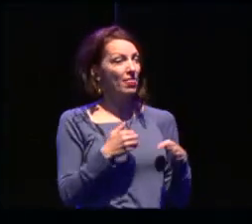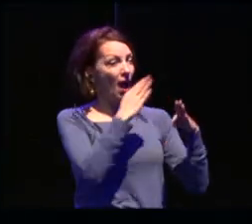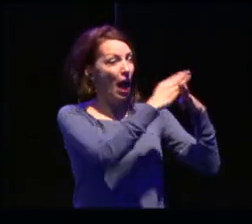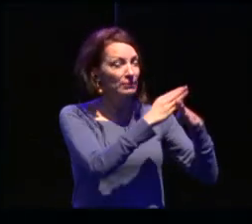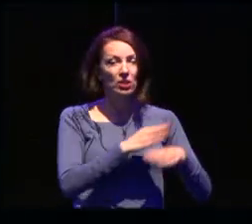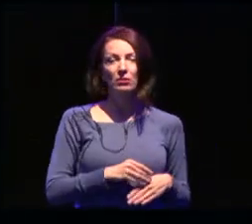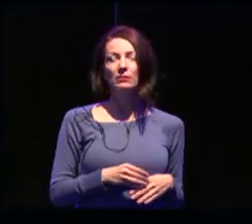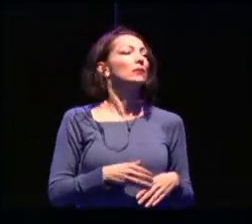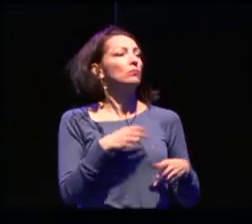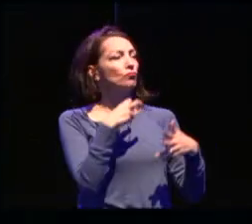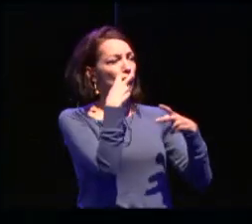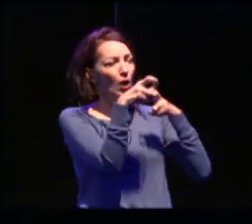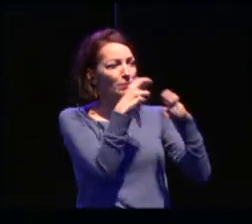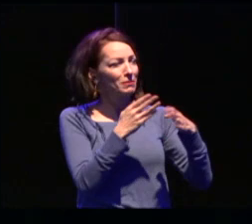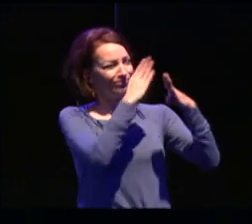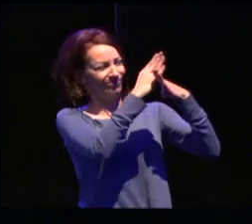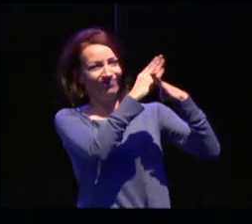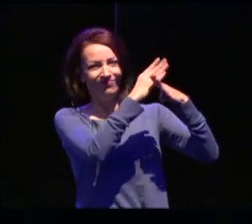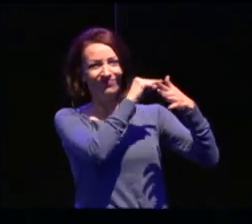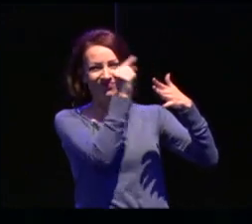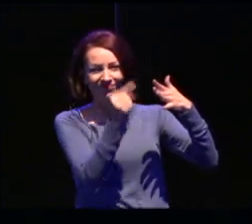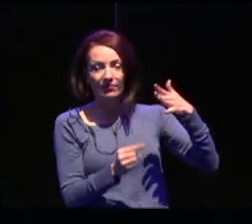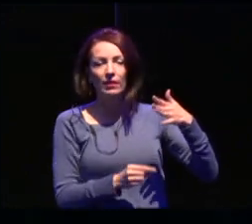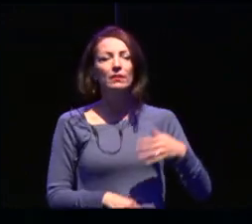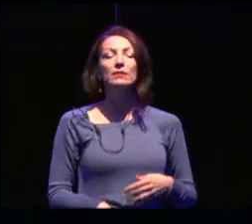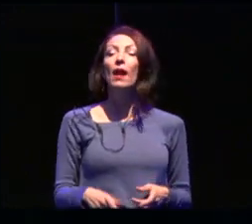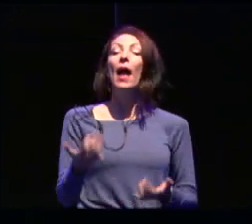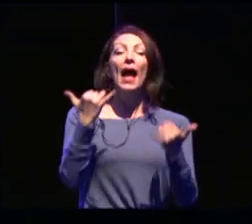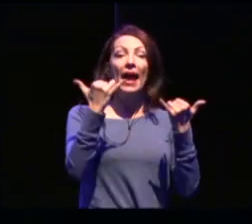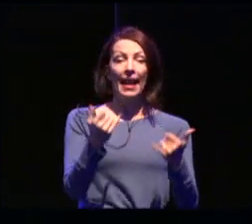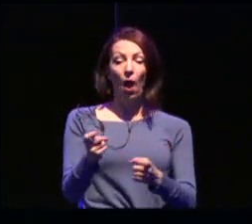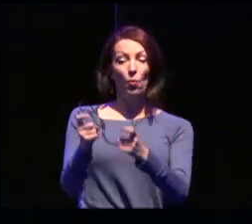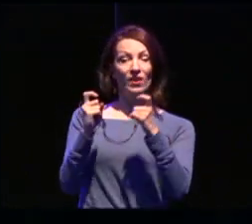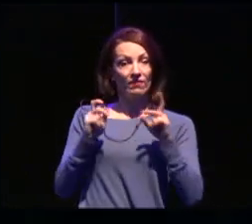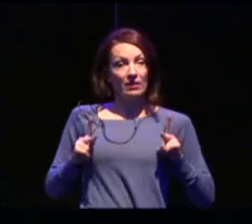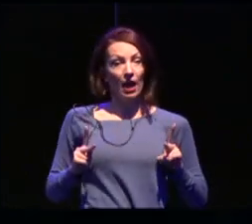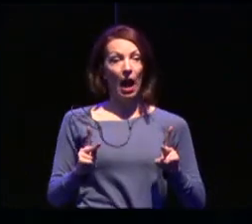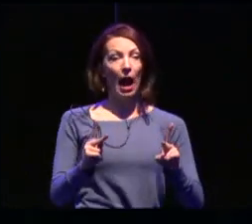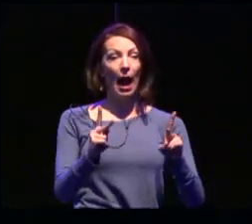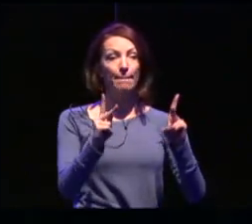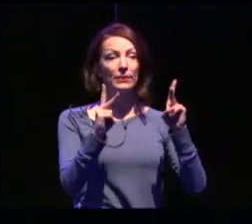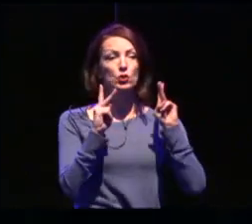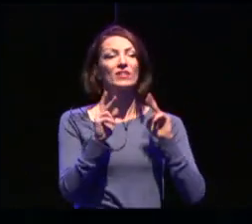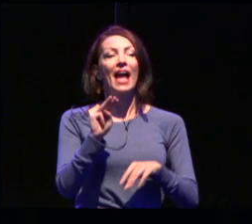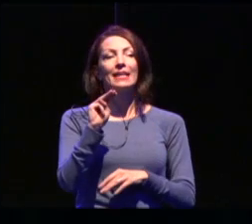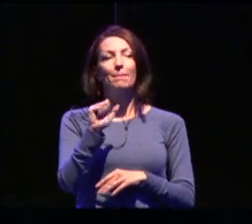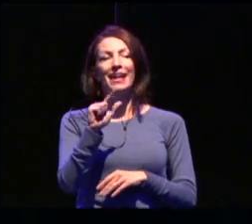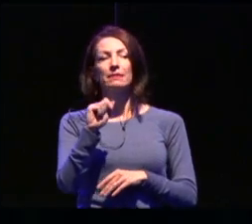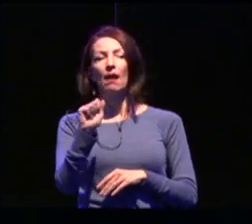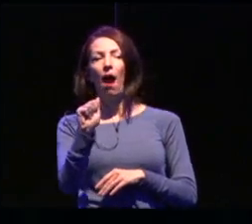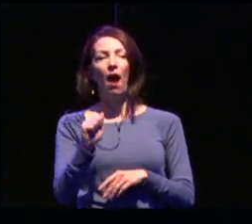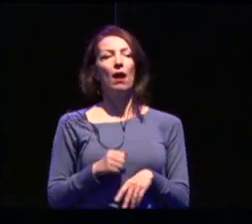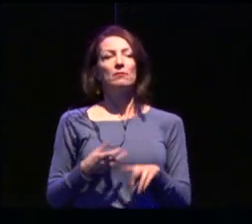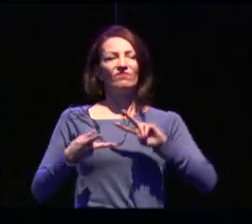and hindrance and obstruction. And we're being given the opportunity as metaphysicians